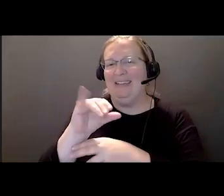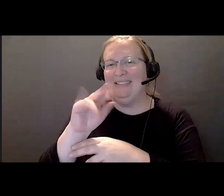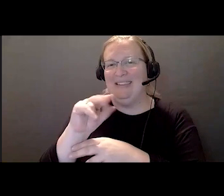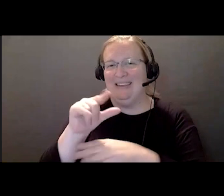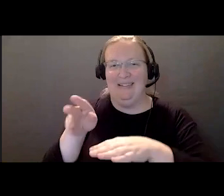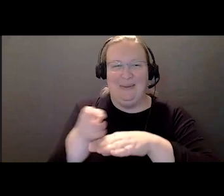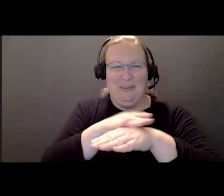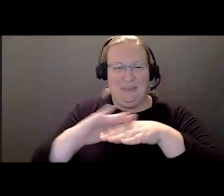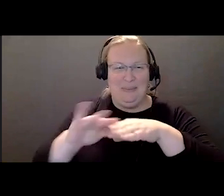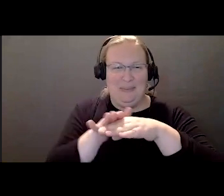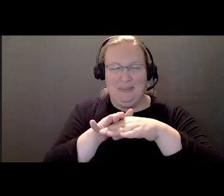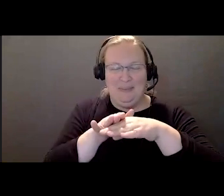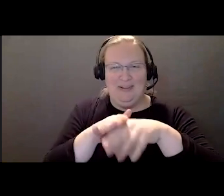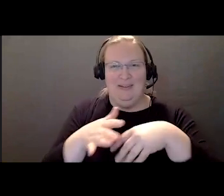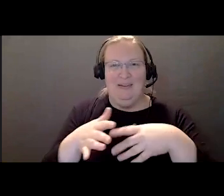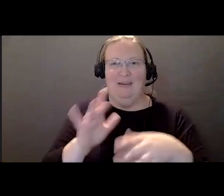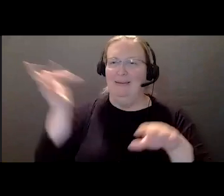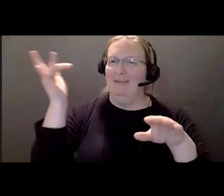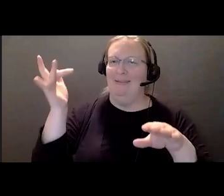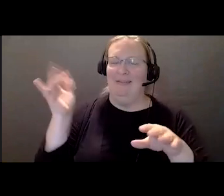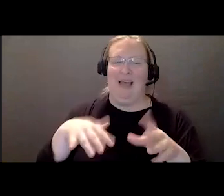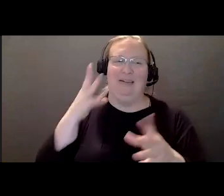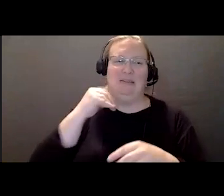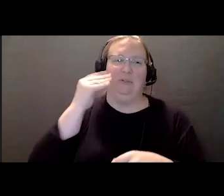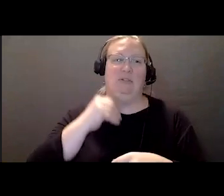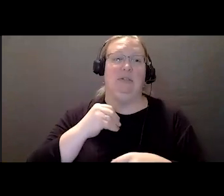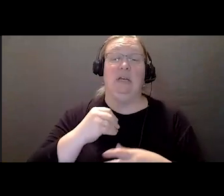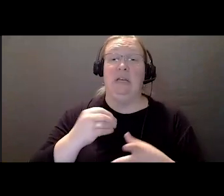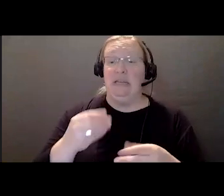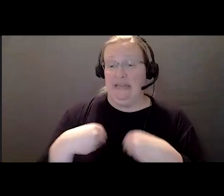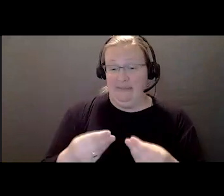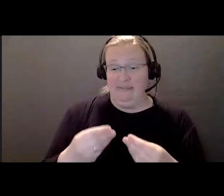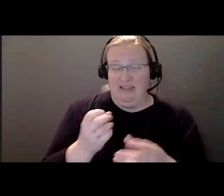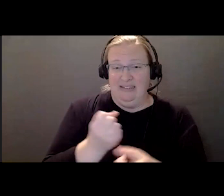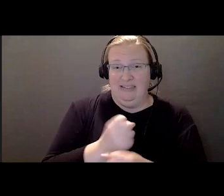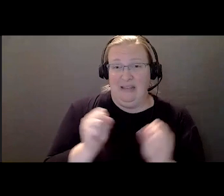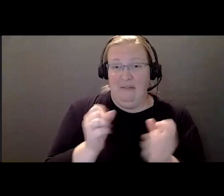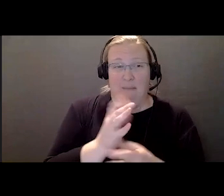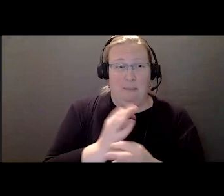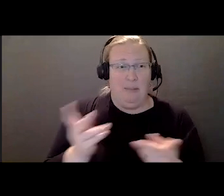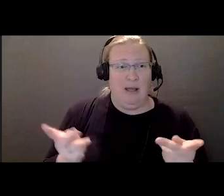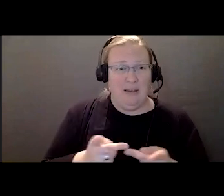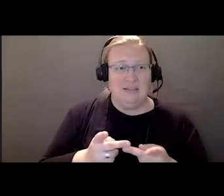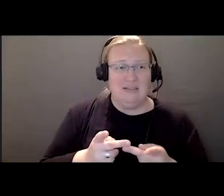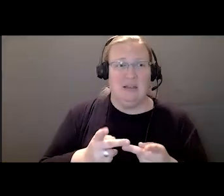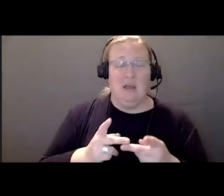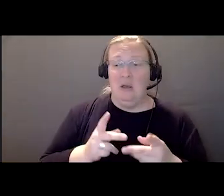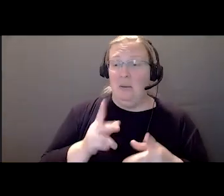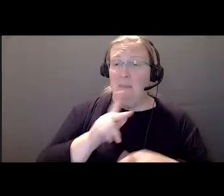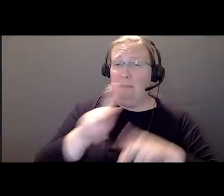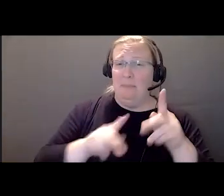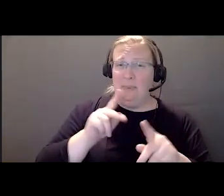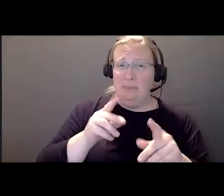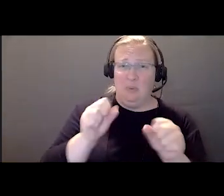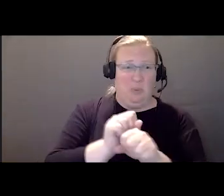business. They provided me a safe place with respectful coworkers, which allowed me to